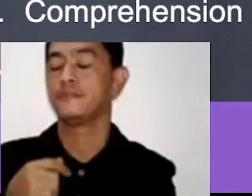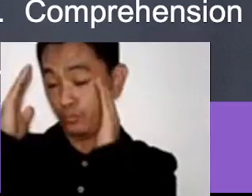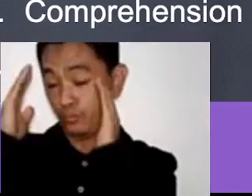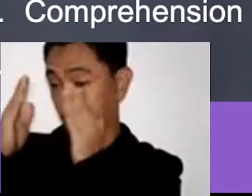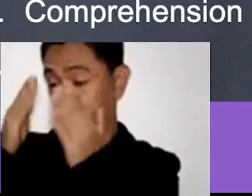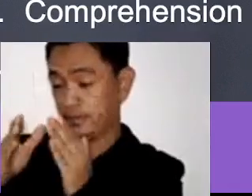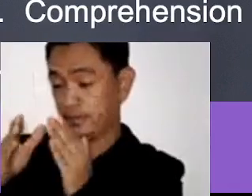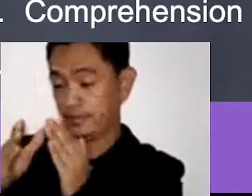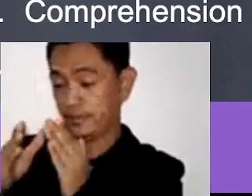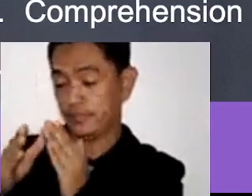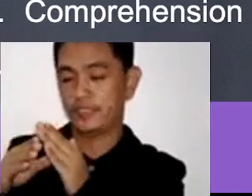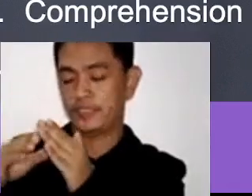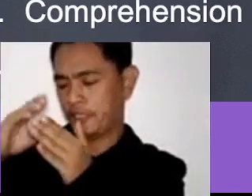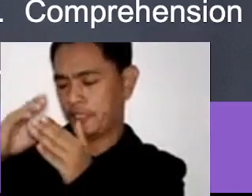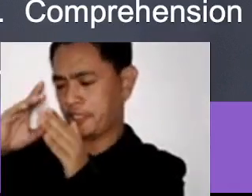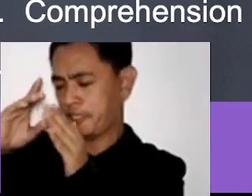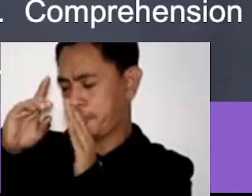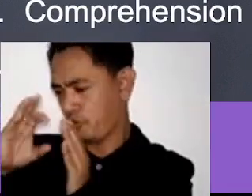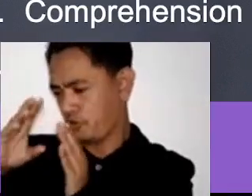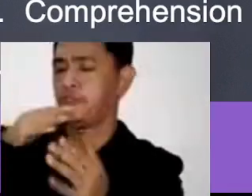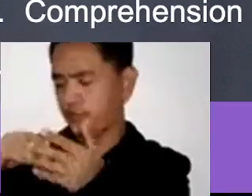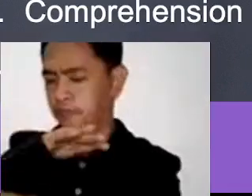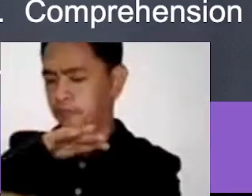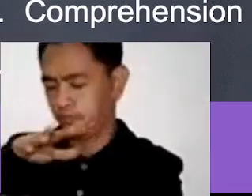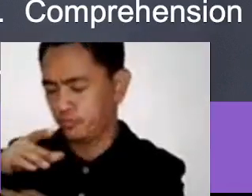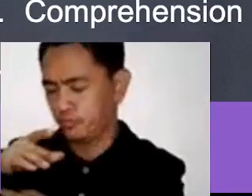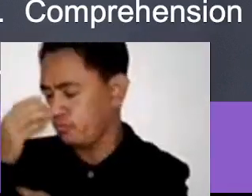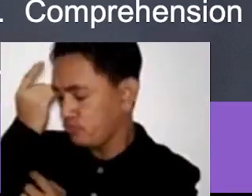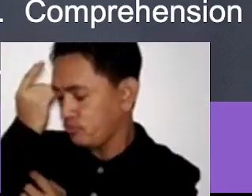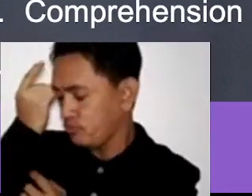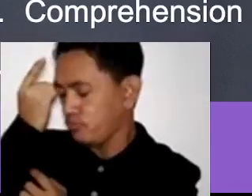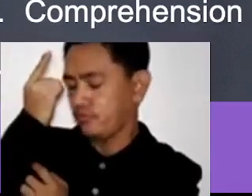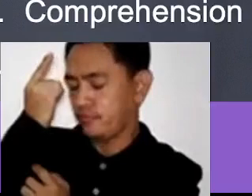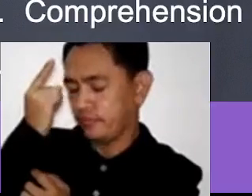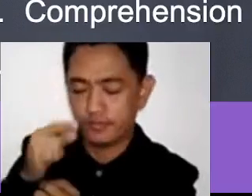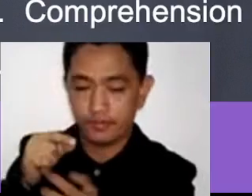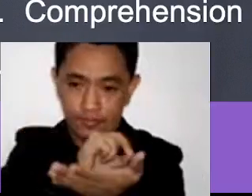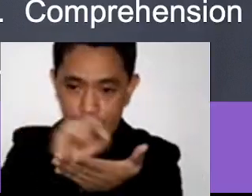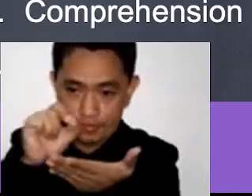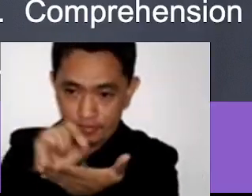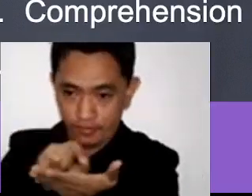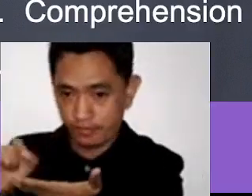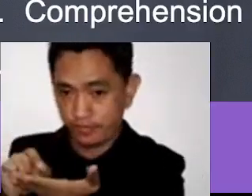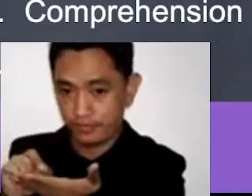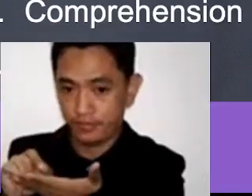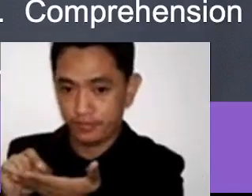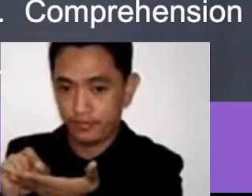spelling, comprehension, and writing. So let's begin.